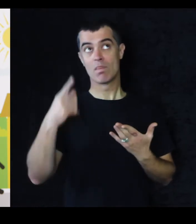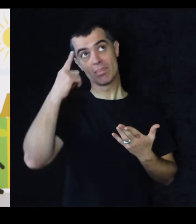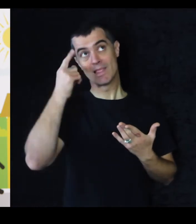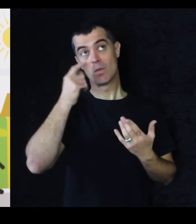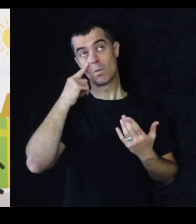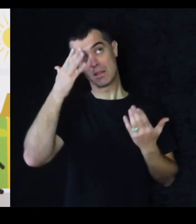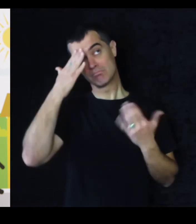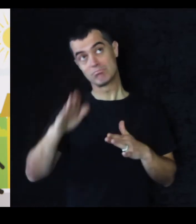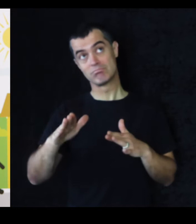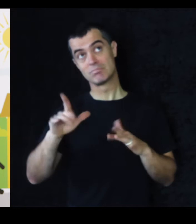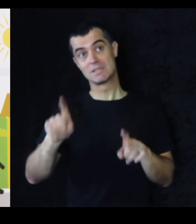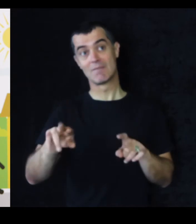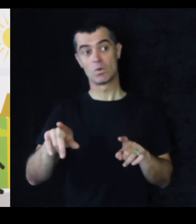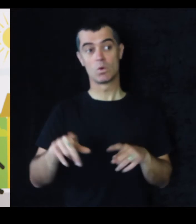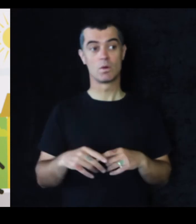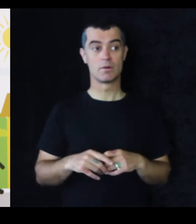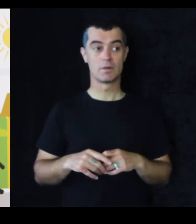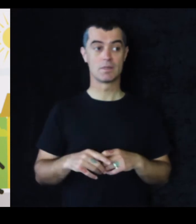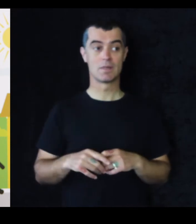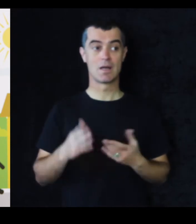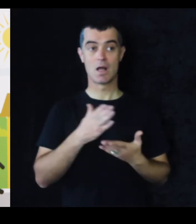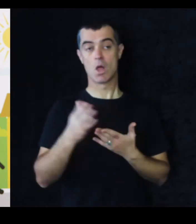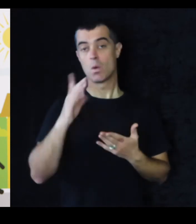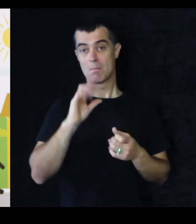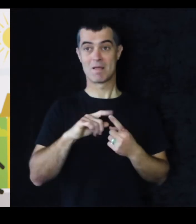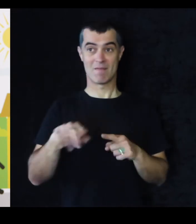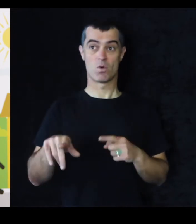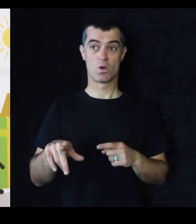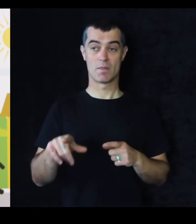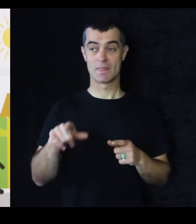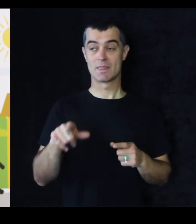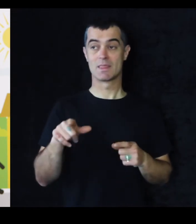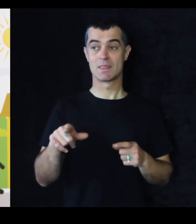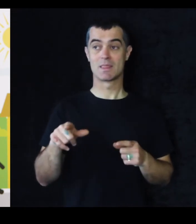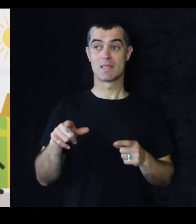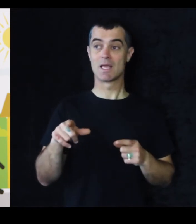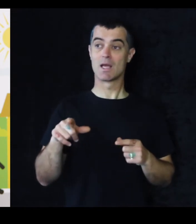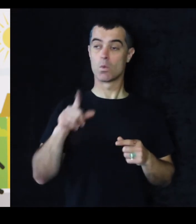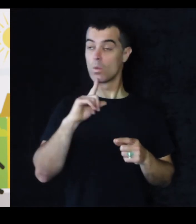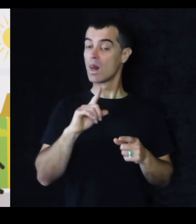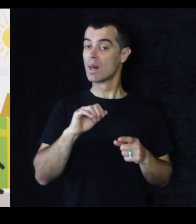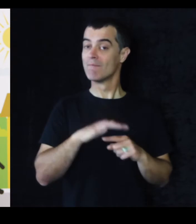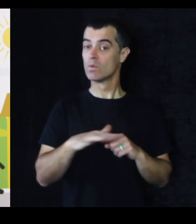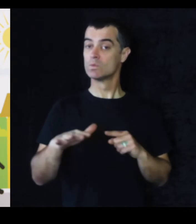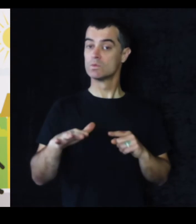for, and how long you're going to be there for, because that plays into your